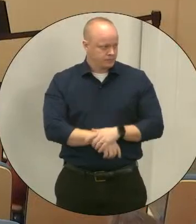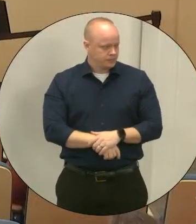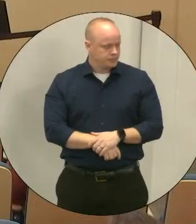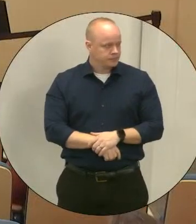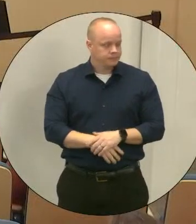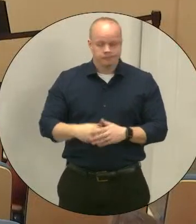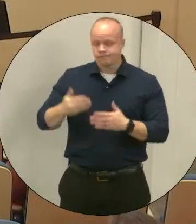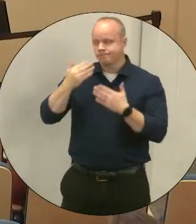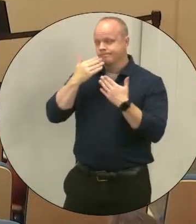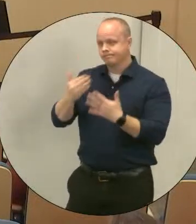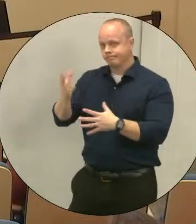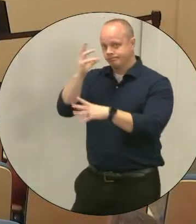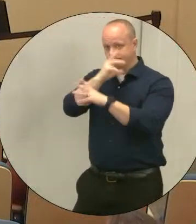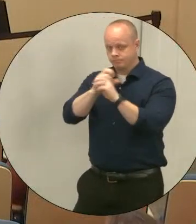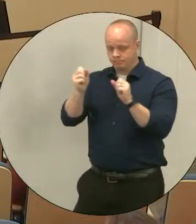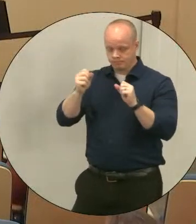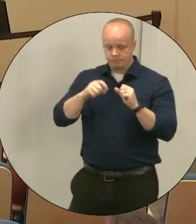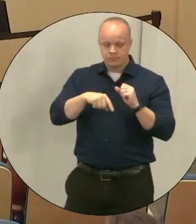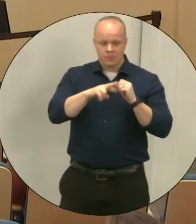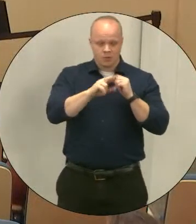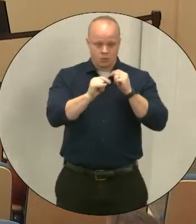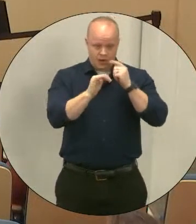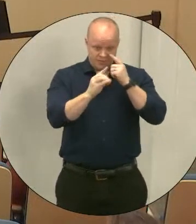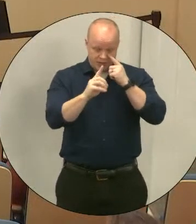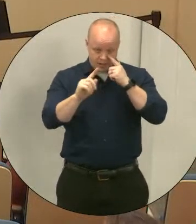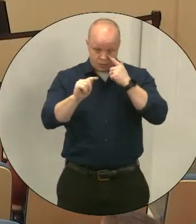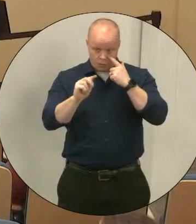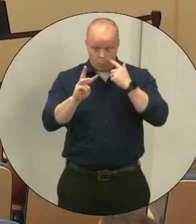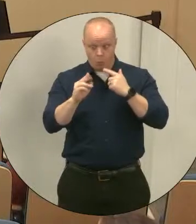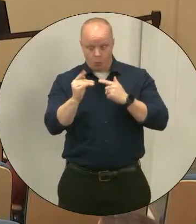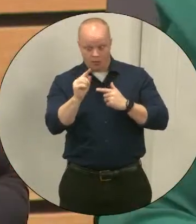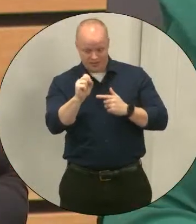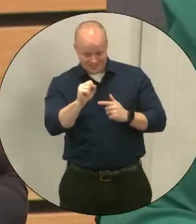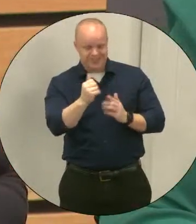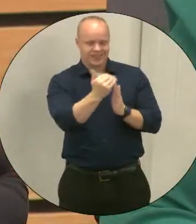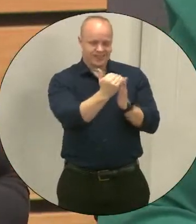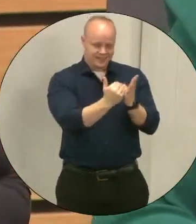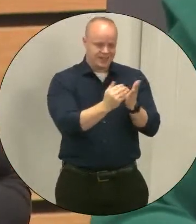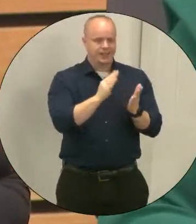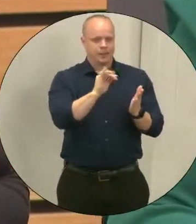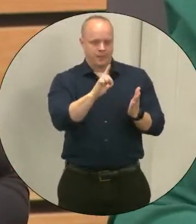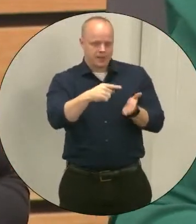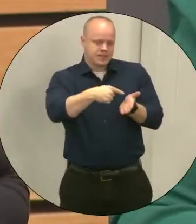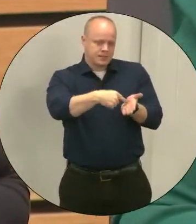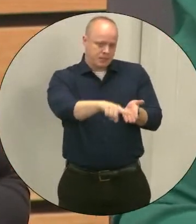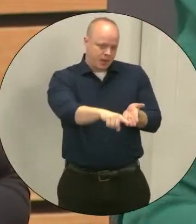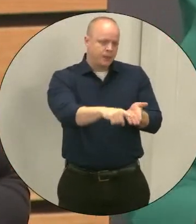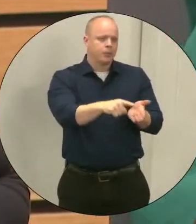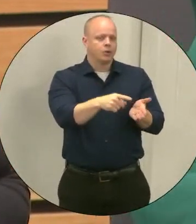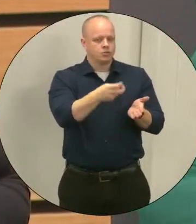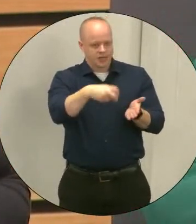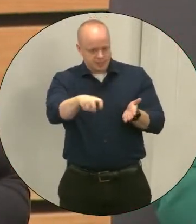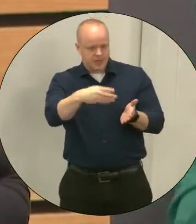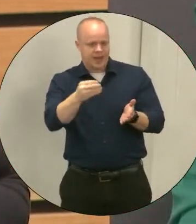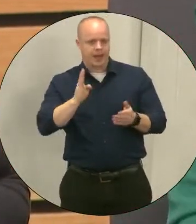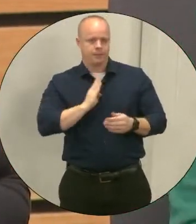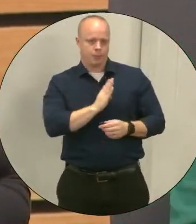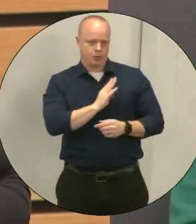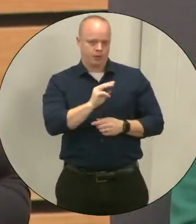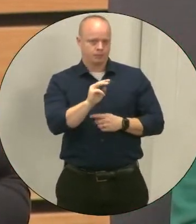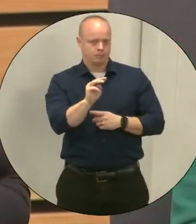Thank you, Madam President. The ratified warrants is listed in the bills payable transmittal and board memorandum